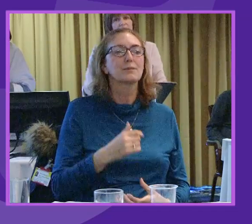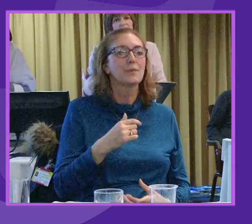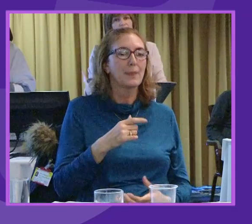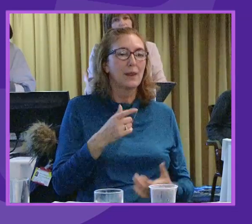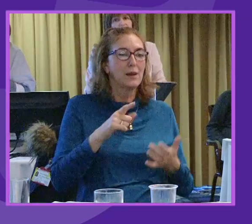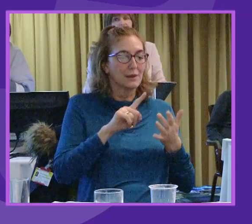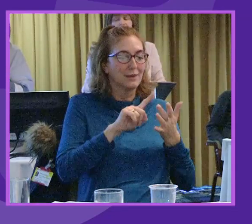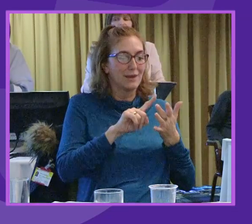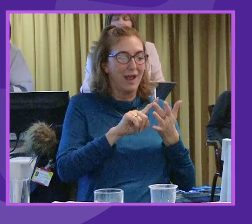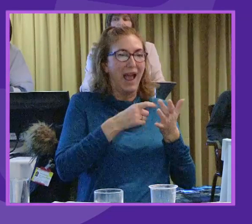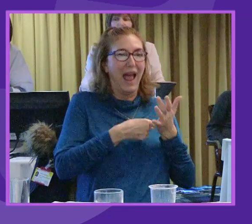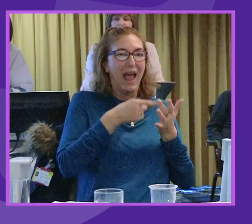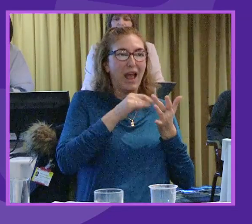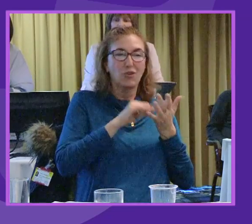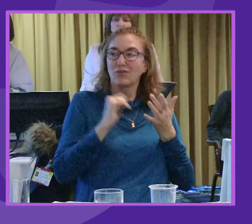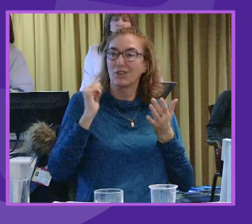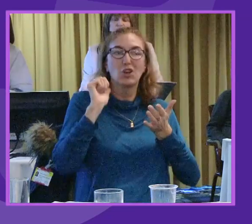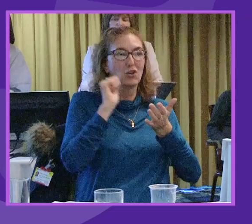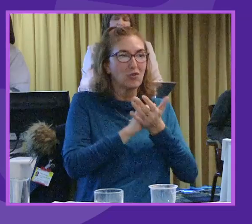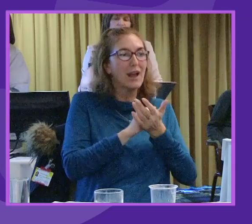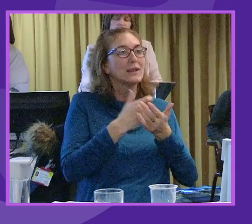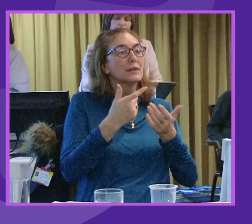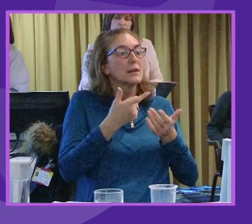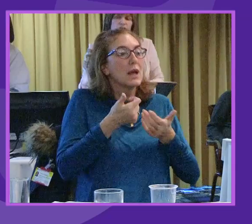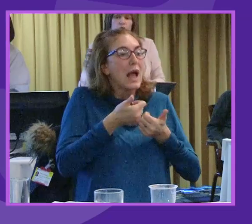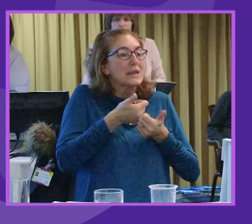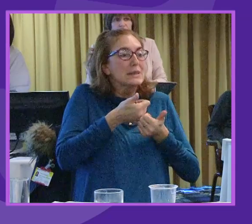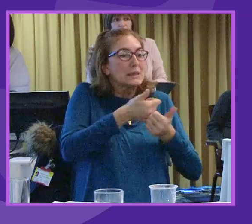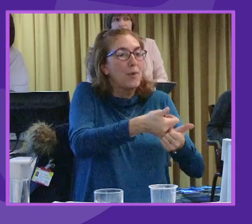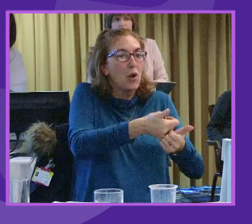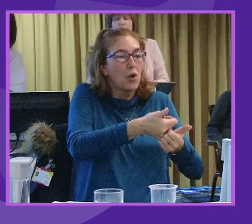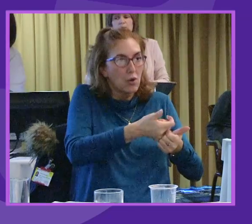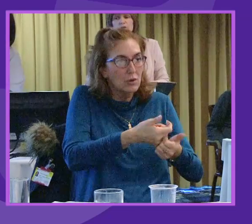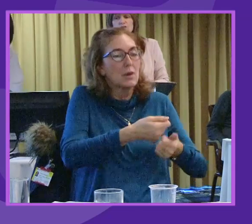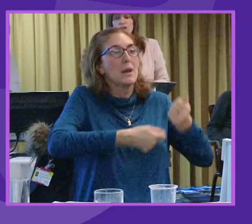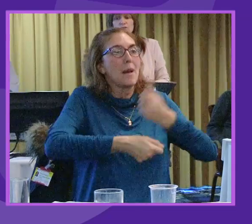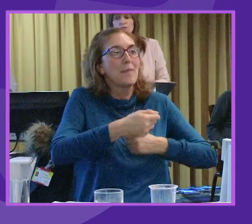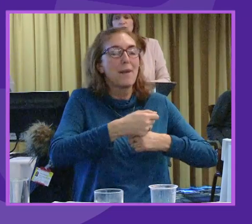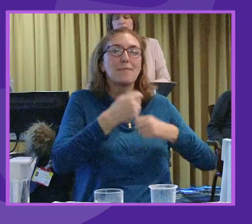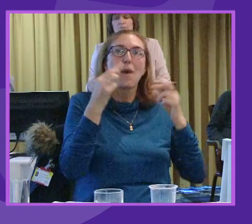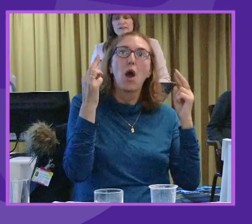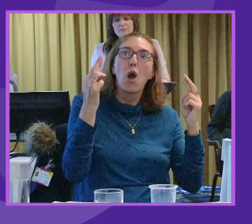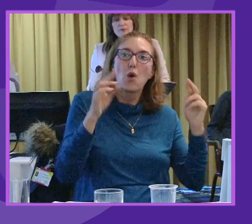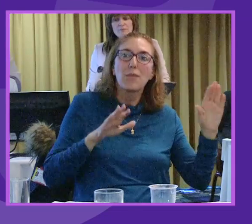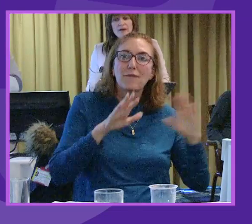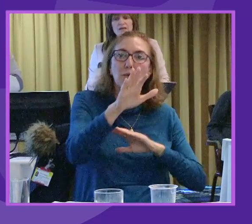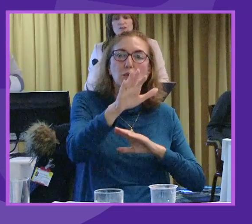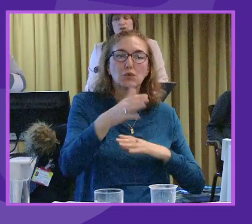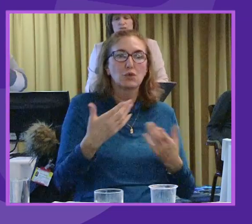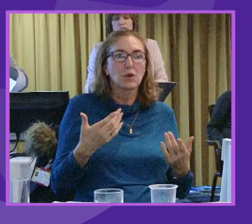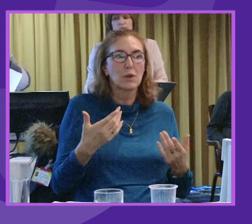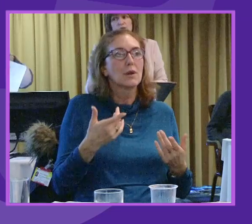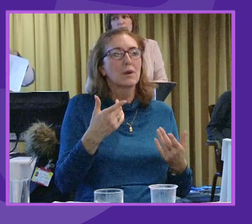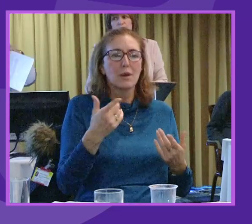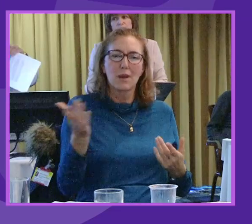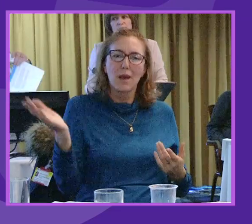Benefits to the people being supported. So Iris quite eloquently illustrated hope, but